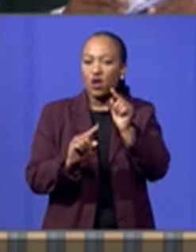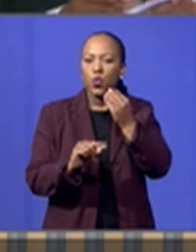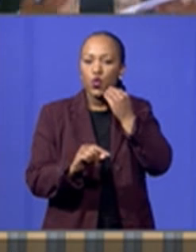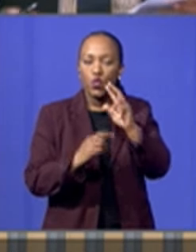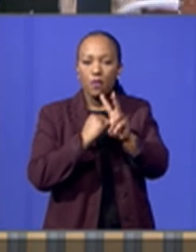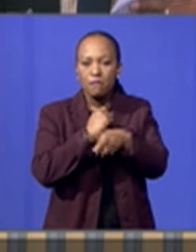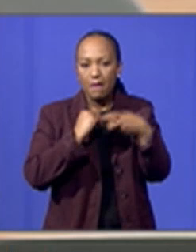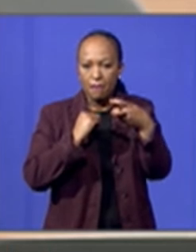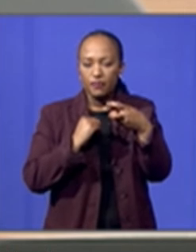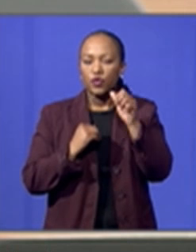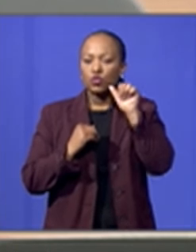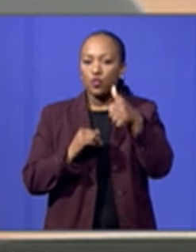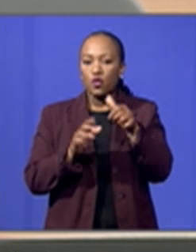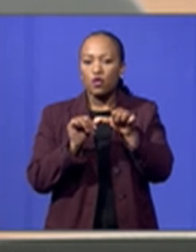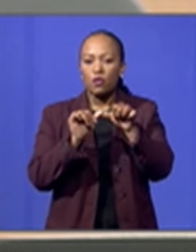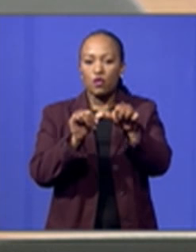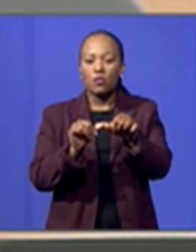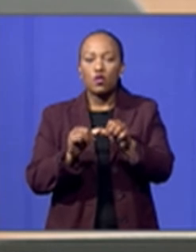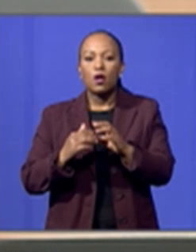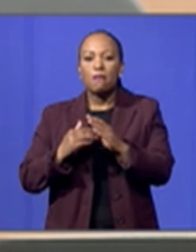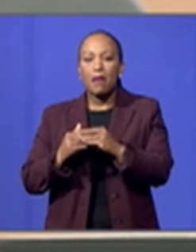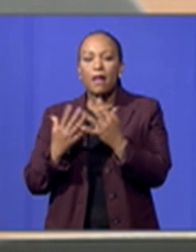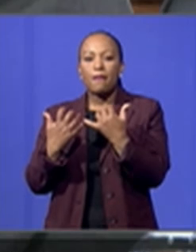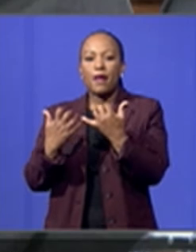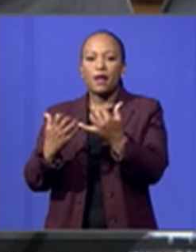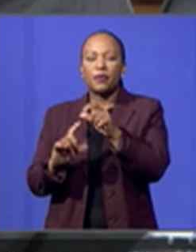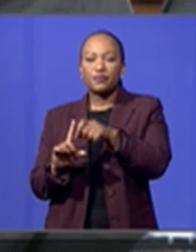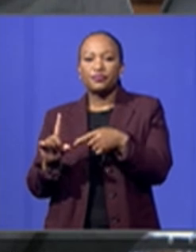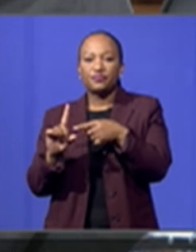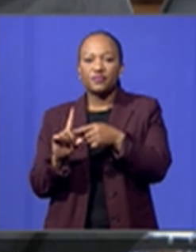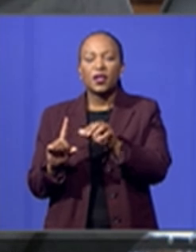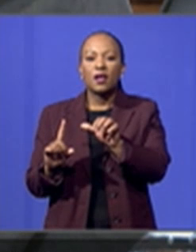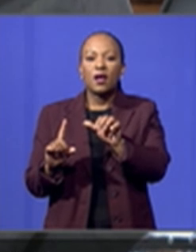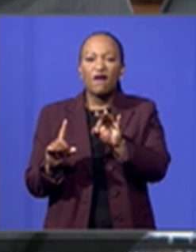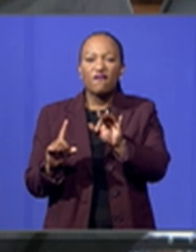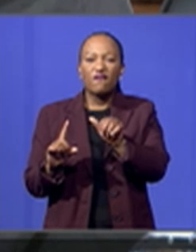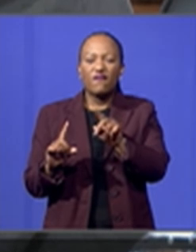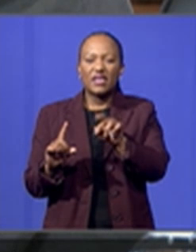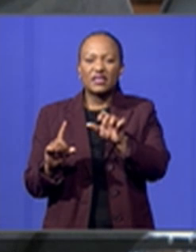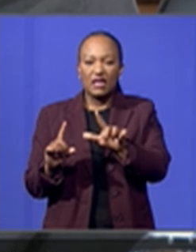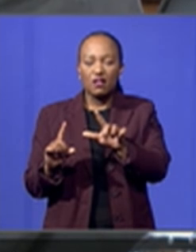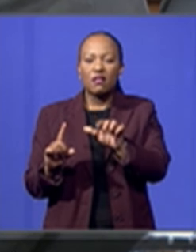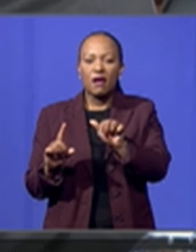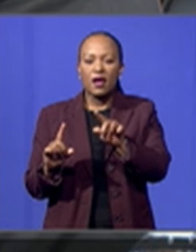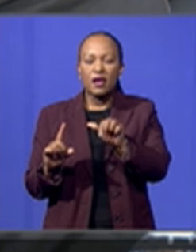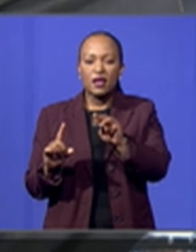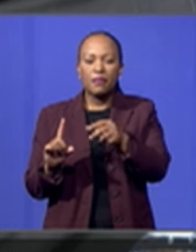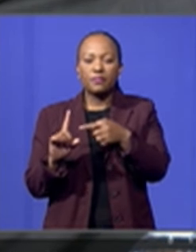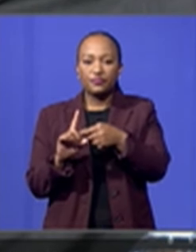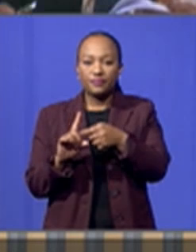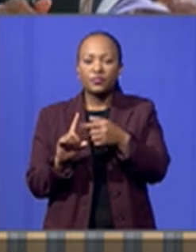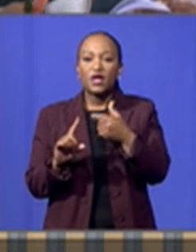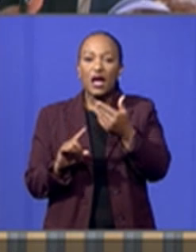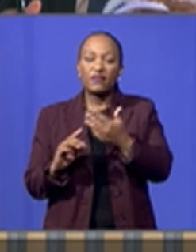ka moso, mme mo Palamente Fadiel Adams o solofetse go rebola bopaki metsotso e le 30 morago ga ura